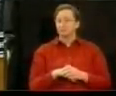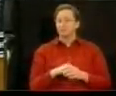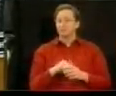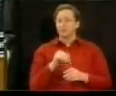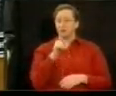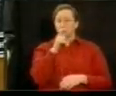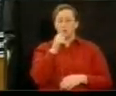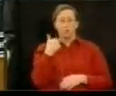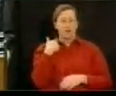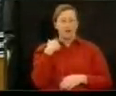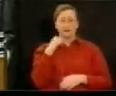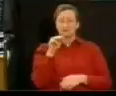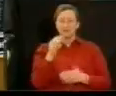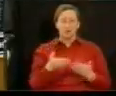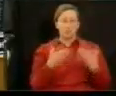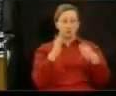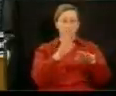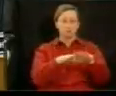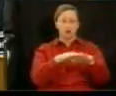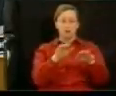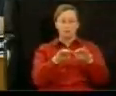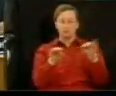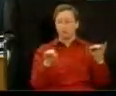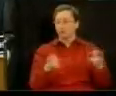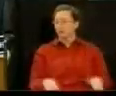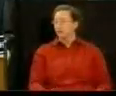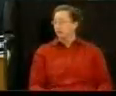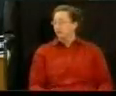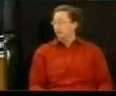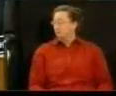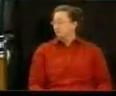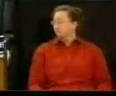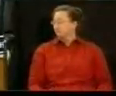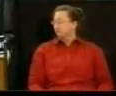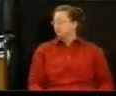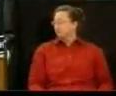motion on the floor today? Commissioner Smith's motion's on the floor. He has substitute motion.